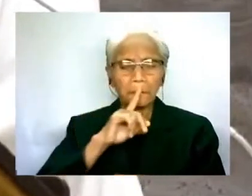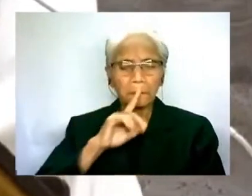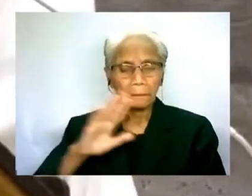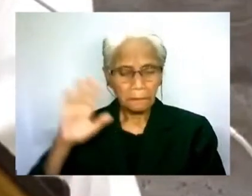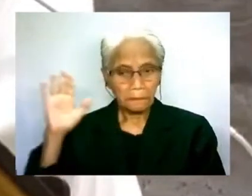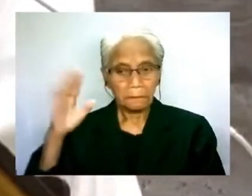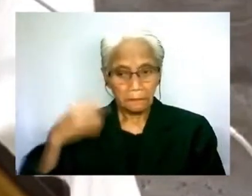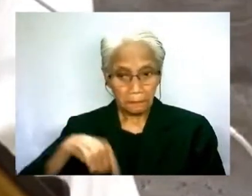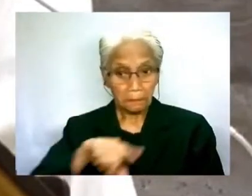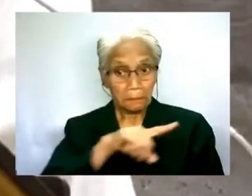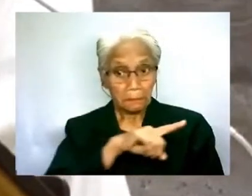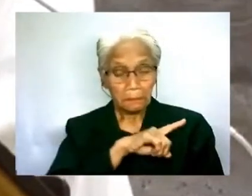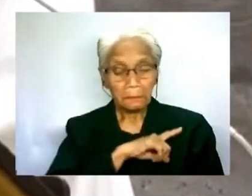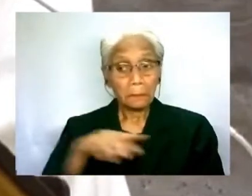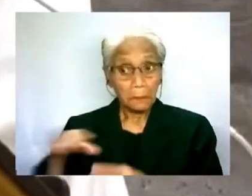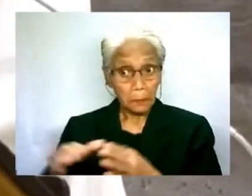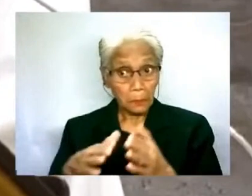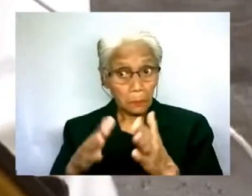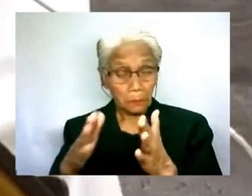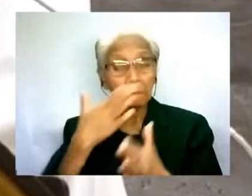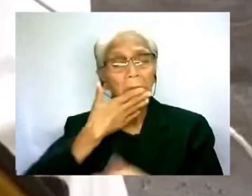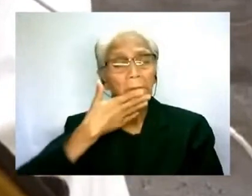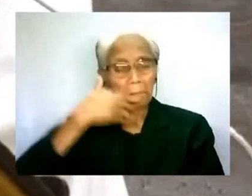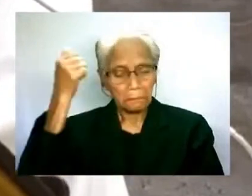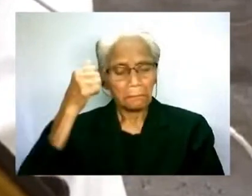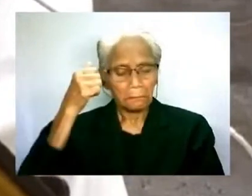is best for us.